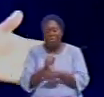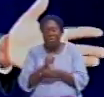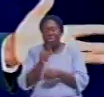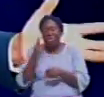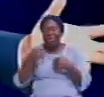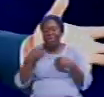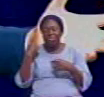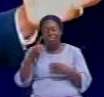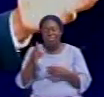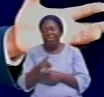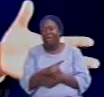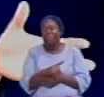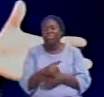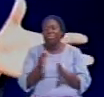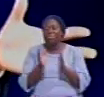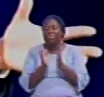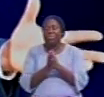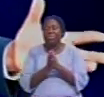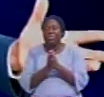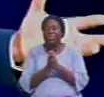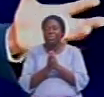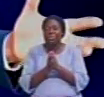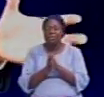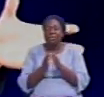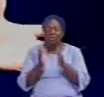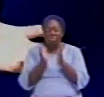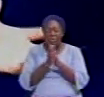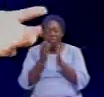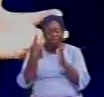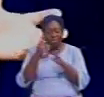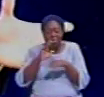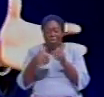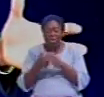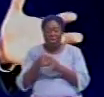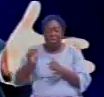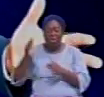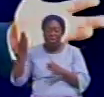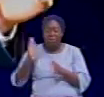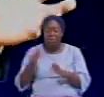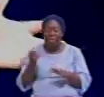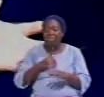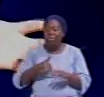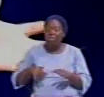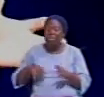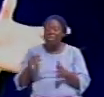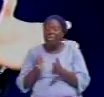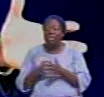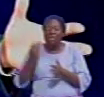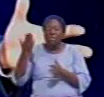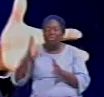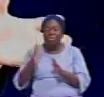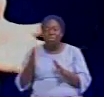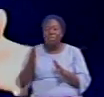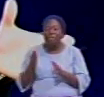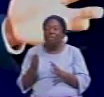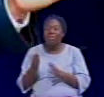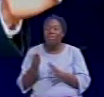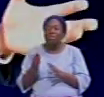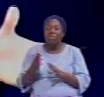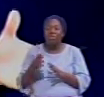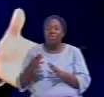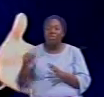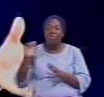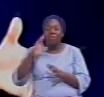pray. Commit the ministers of God into the hands of the Lord, that the ministers' conference, there will be